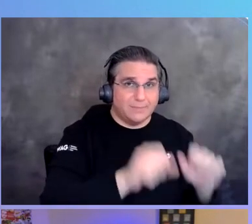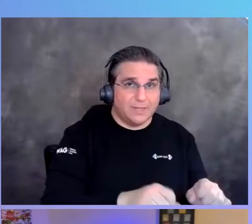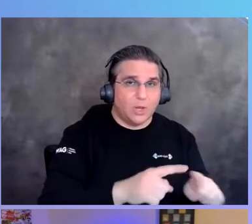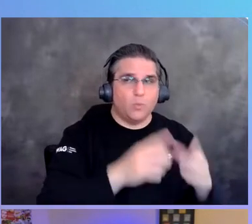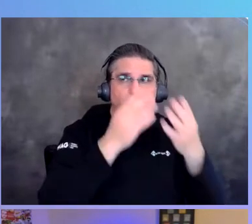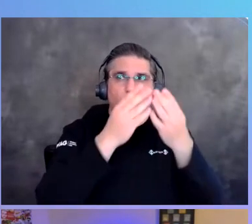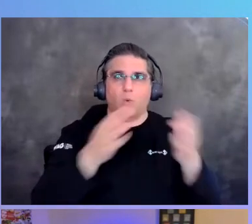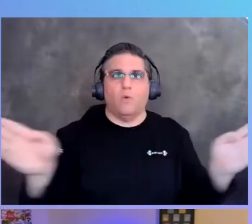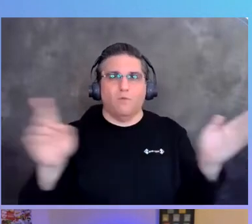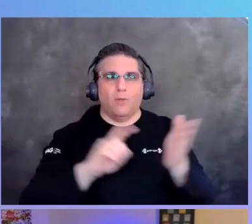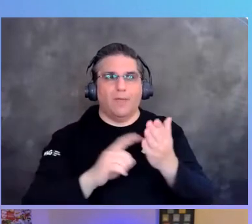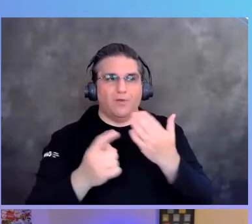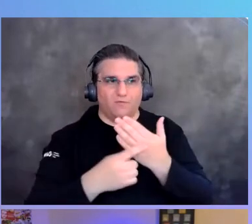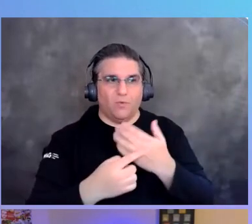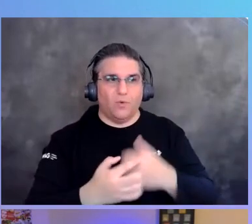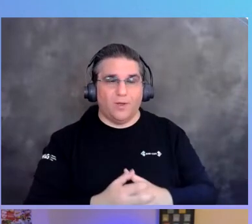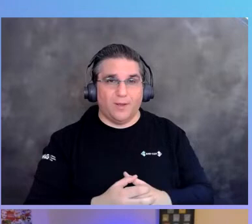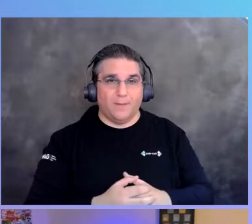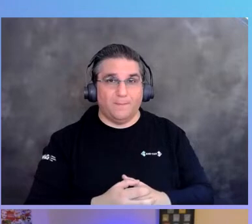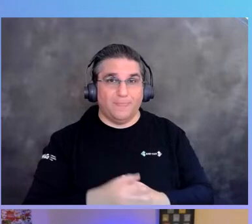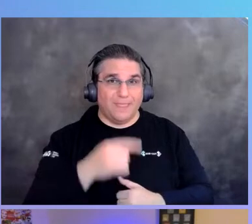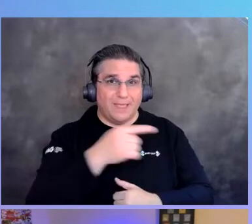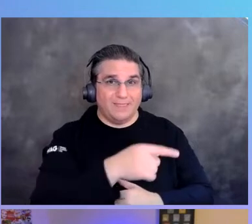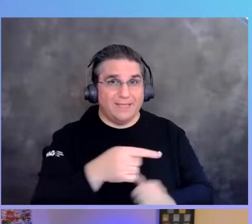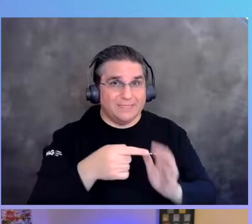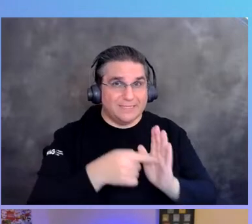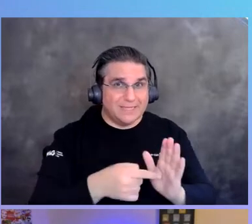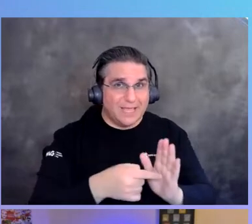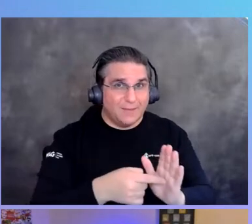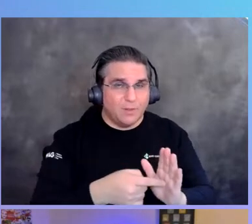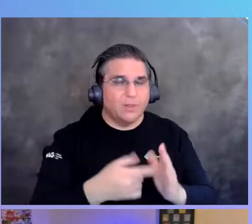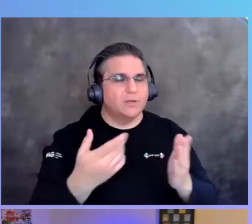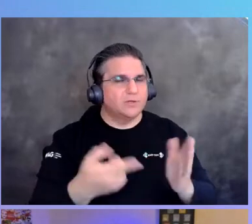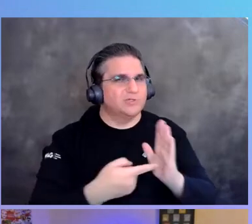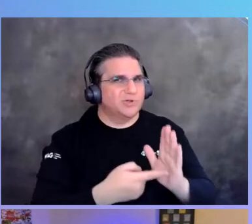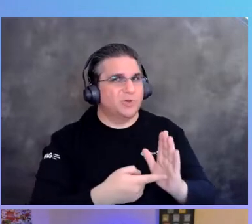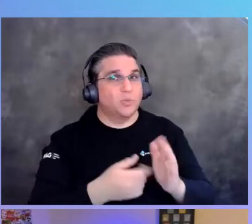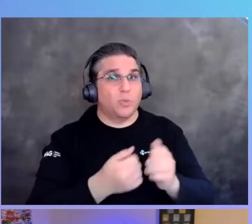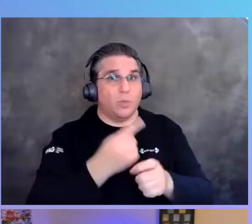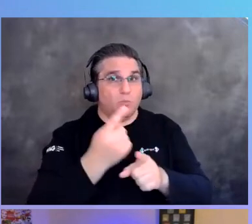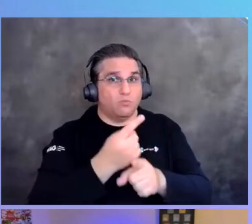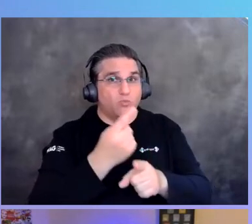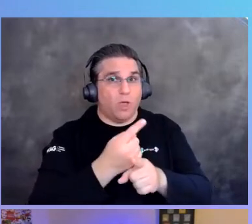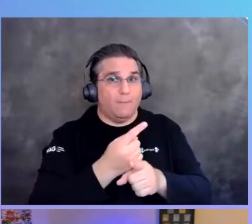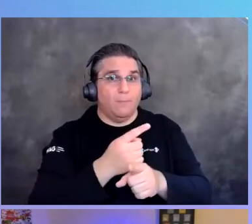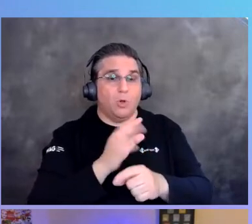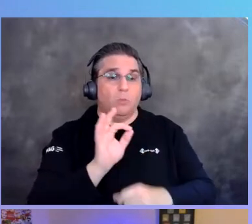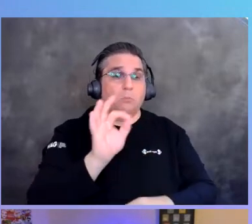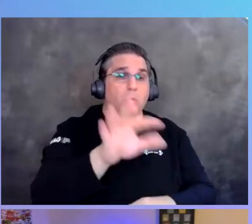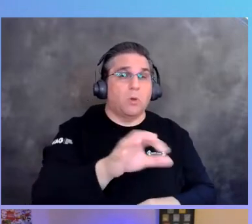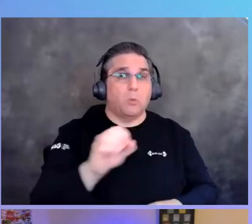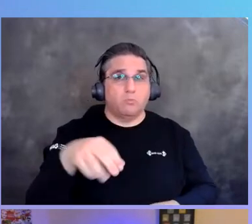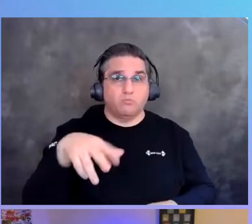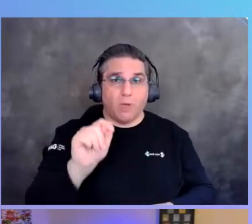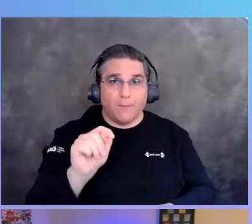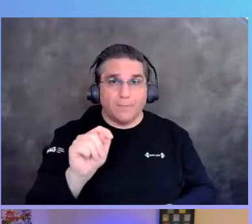metaphor. This example illustrates that with proper prompting, you can make a model play a given role